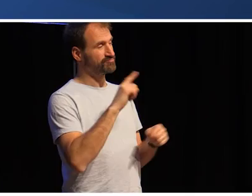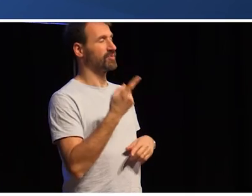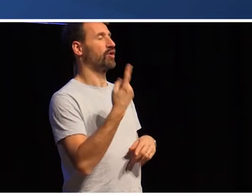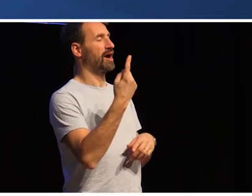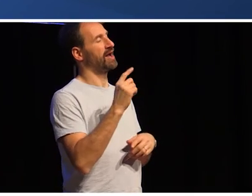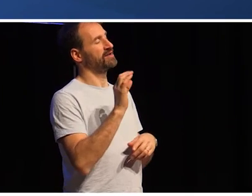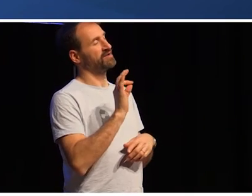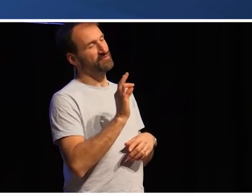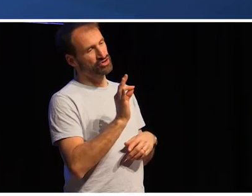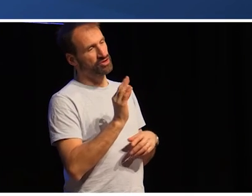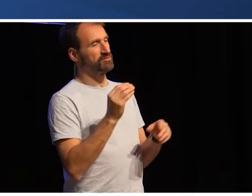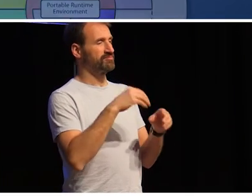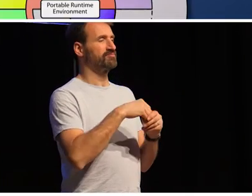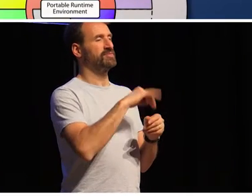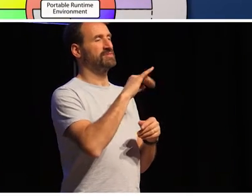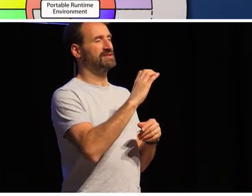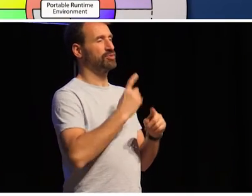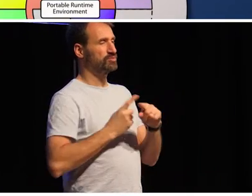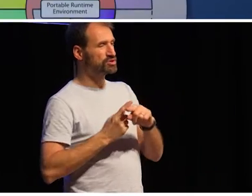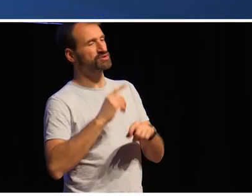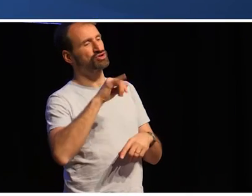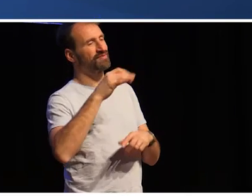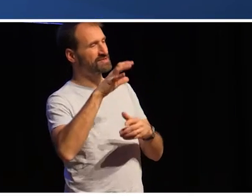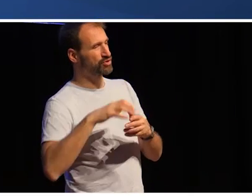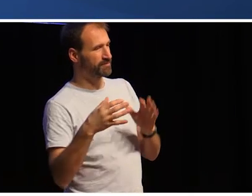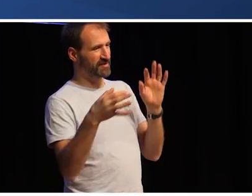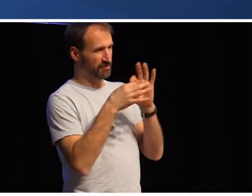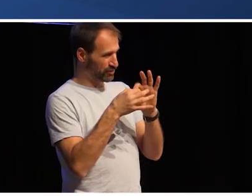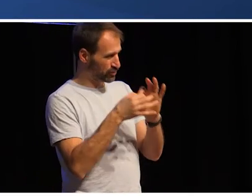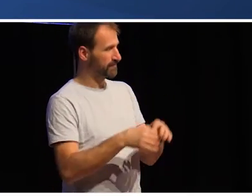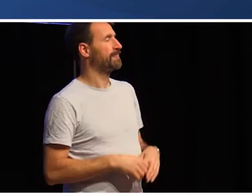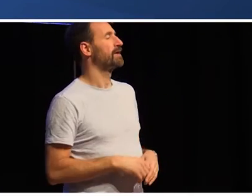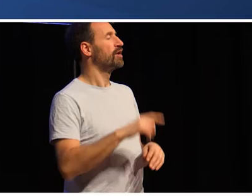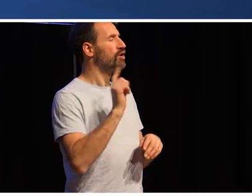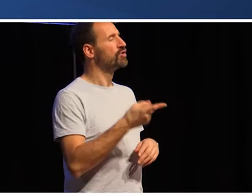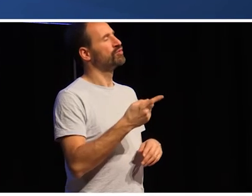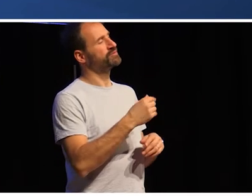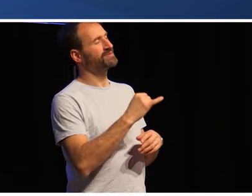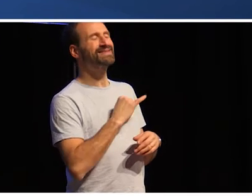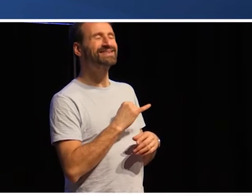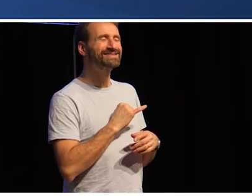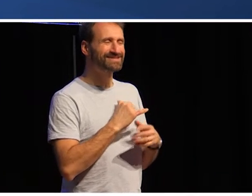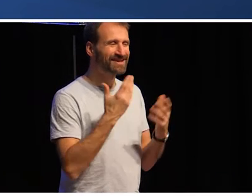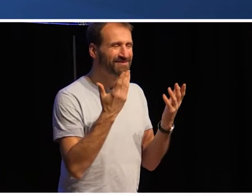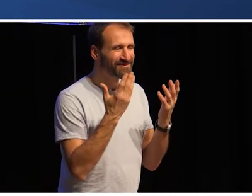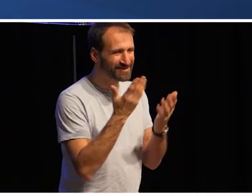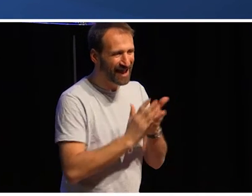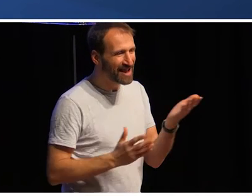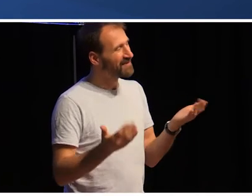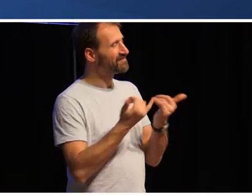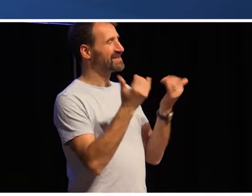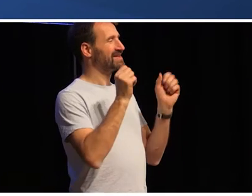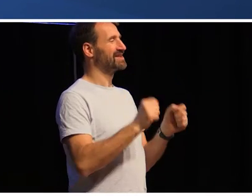JavaScript. More on that later. The open service platform. And the interesting part is how can you bridge C++ word and the C